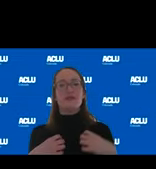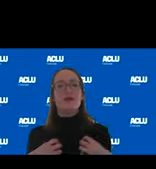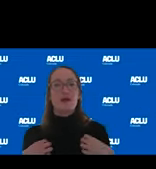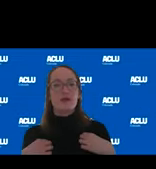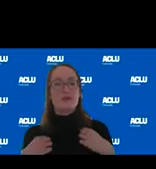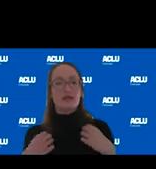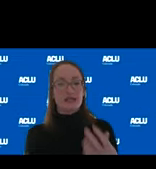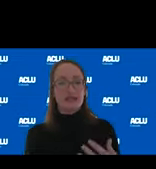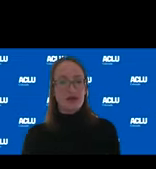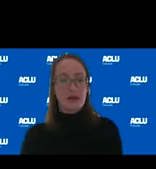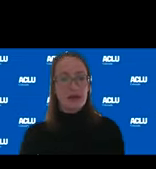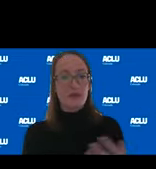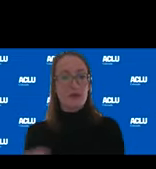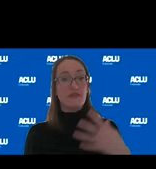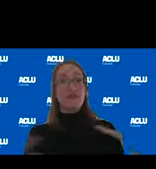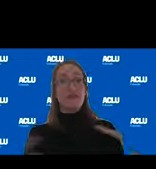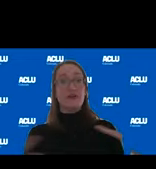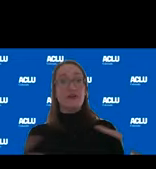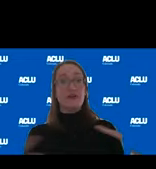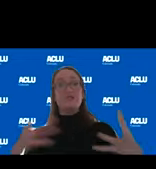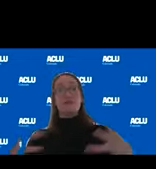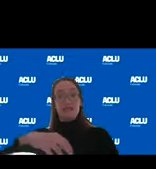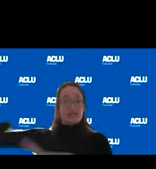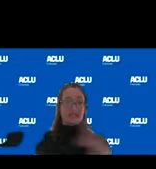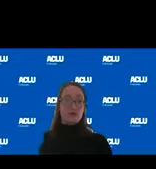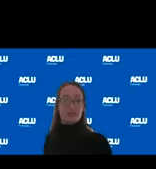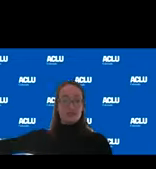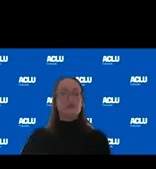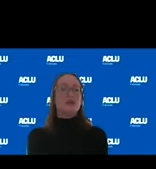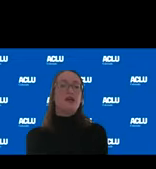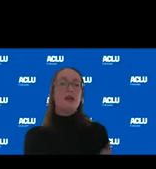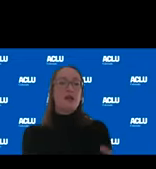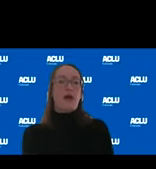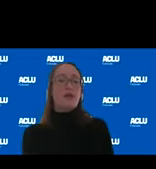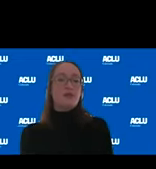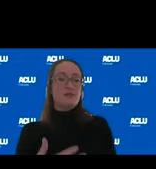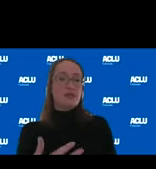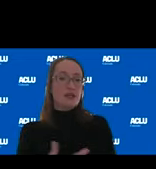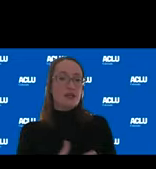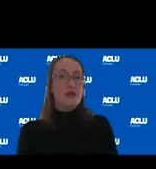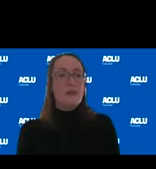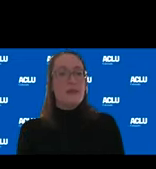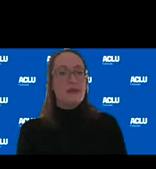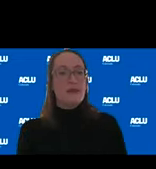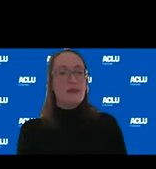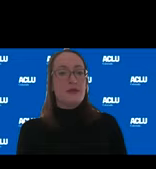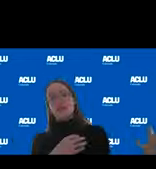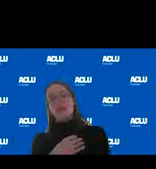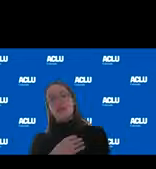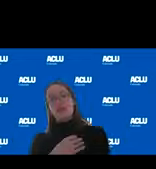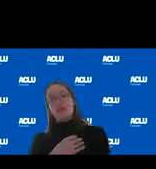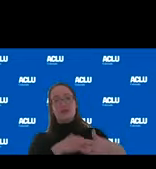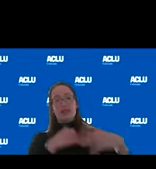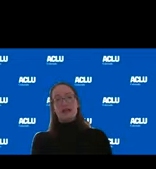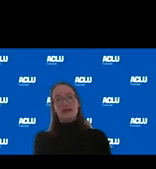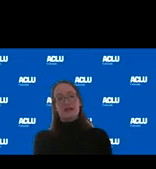that they're casting their ballot, and they wouldn't feel as faithful if it takes weeks and weeks for their ballot to be counted because of an